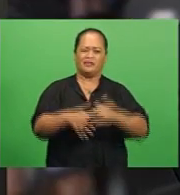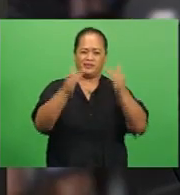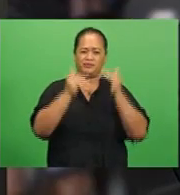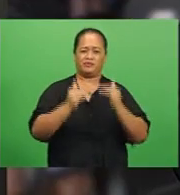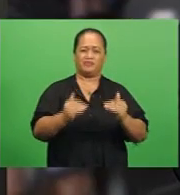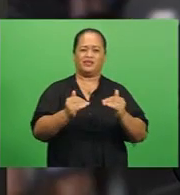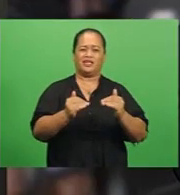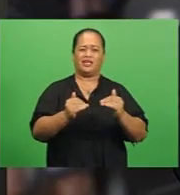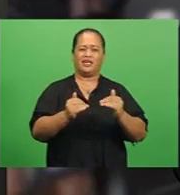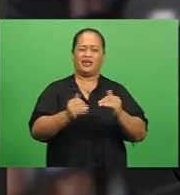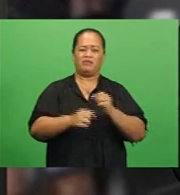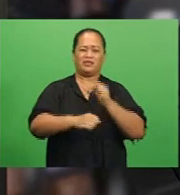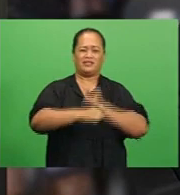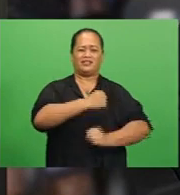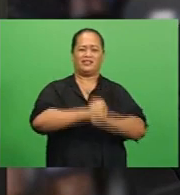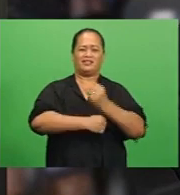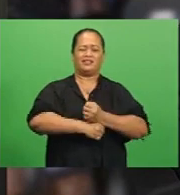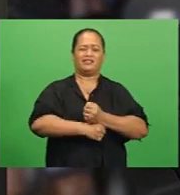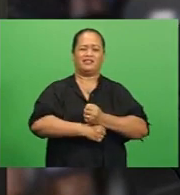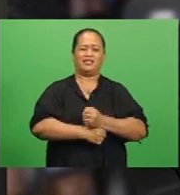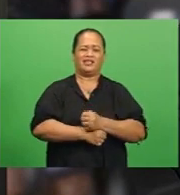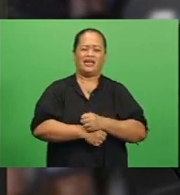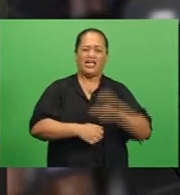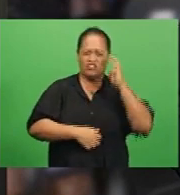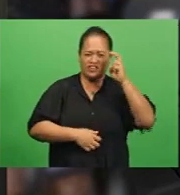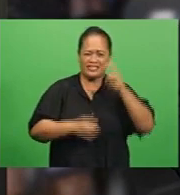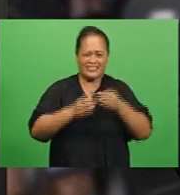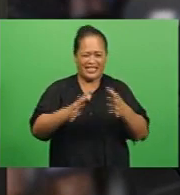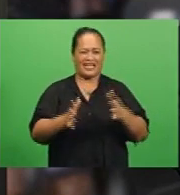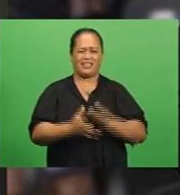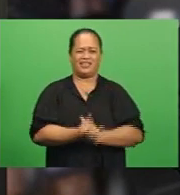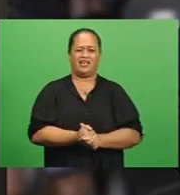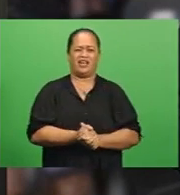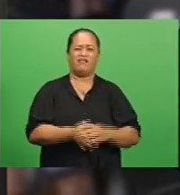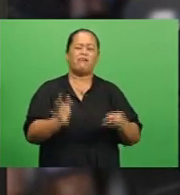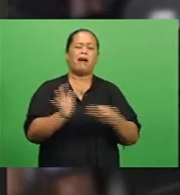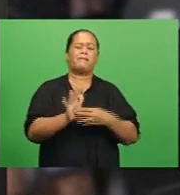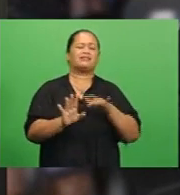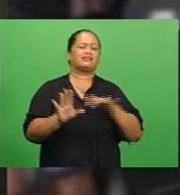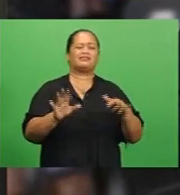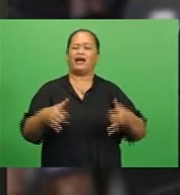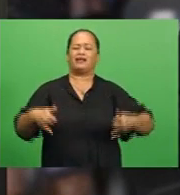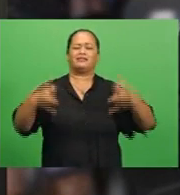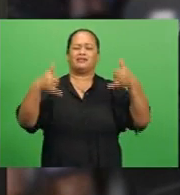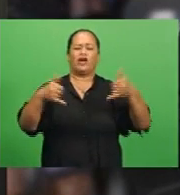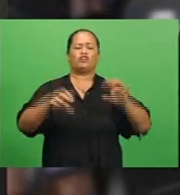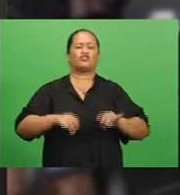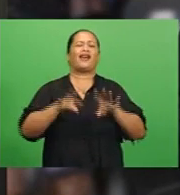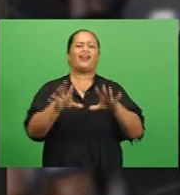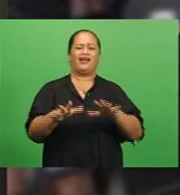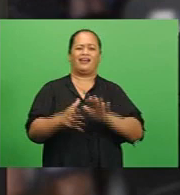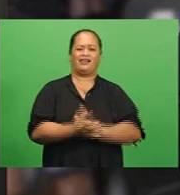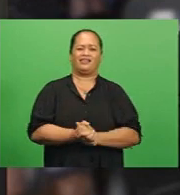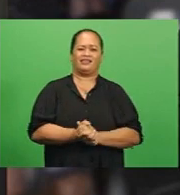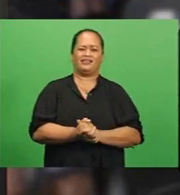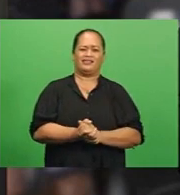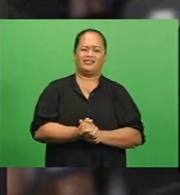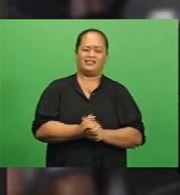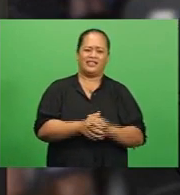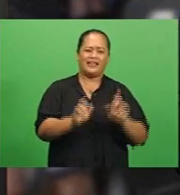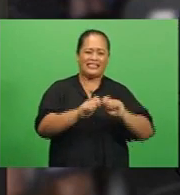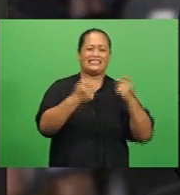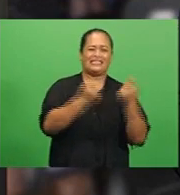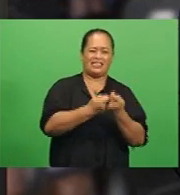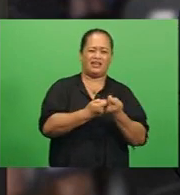for the Kaibiti Silktails has begun ahead of the Ron Massey Cup competition in Australia. The side has unfinished business in the